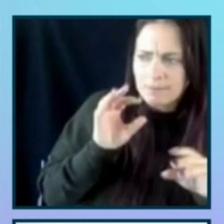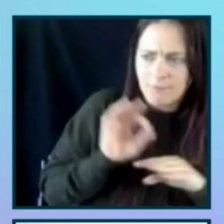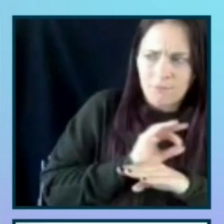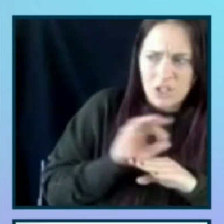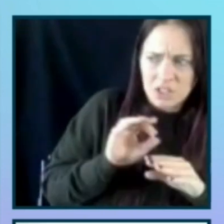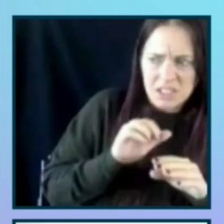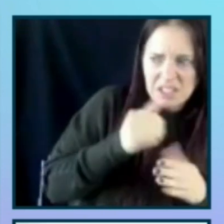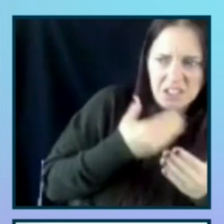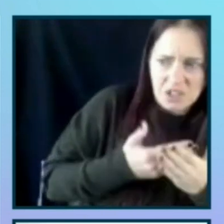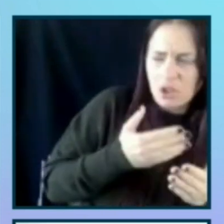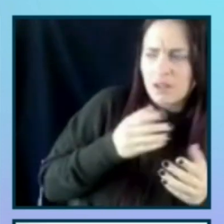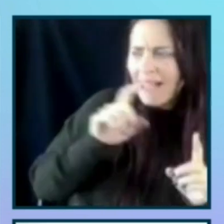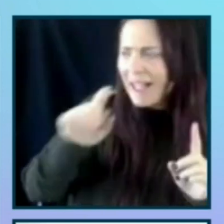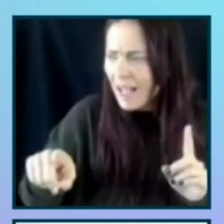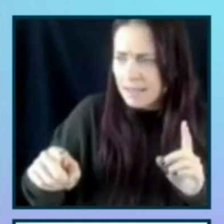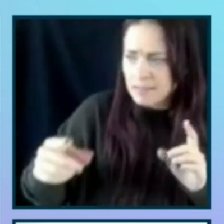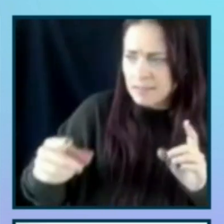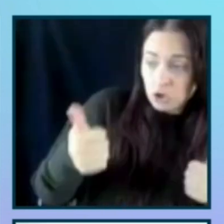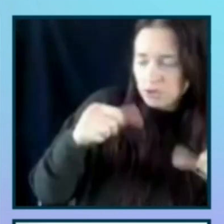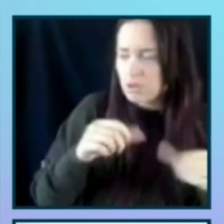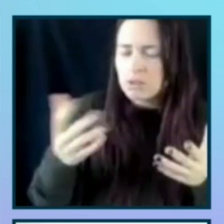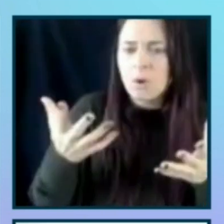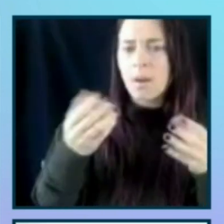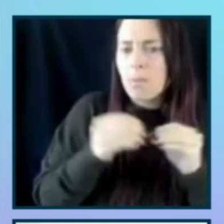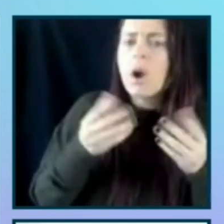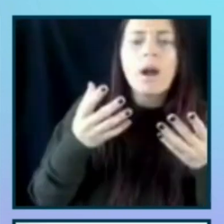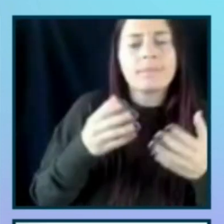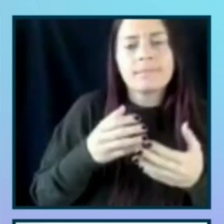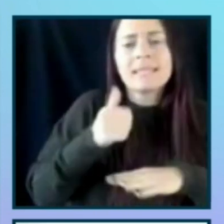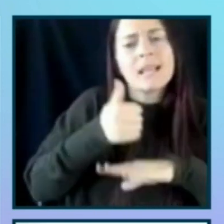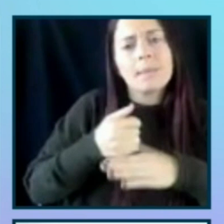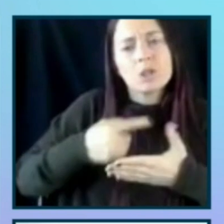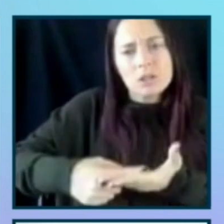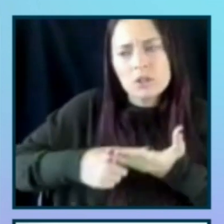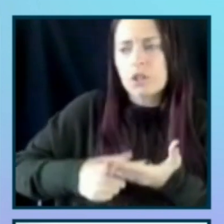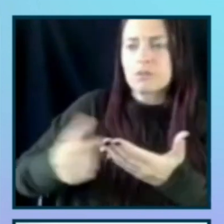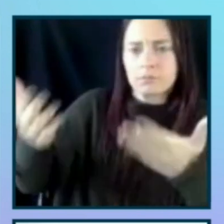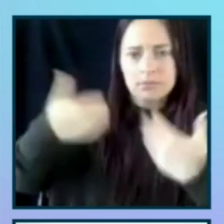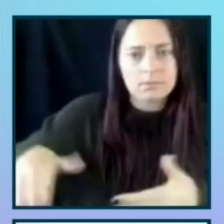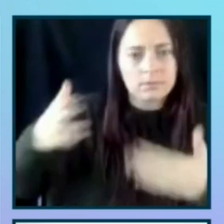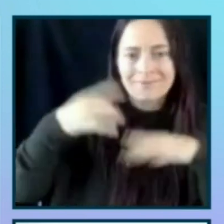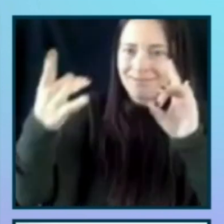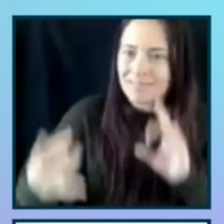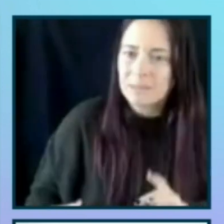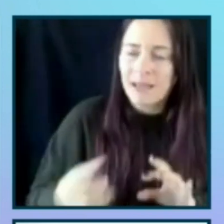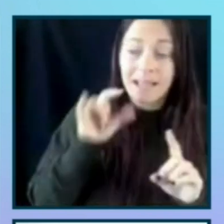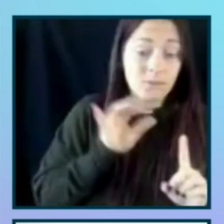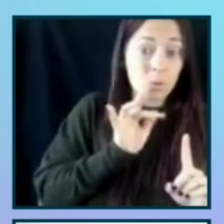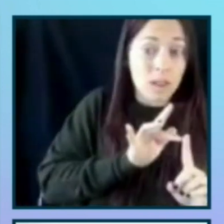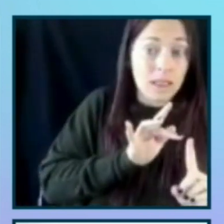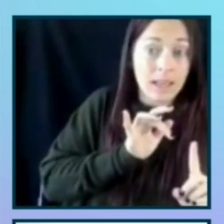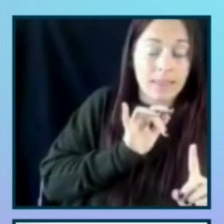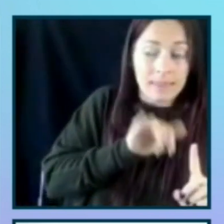to interact with it, no problem. Go ahead and open up a discussion. What would you expect to happen if you clicked on this button? It's not currently operational,